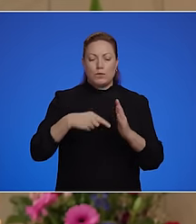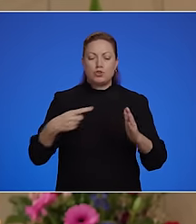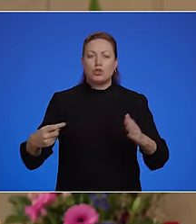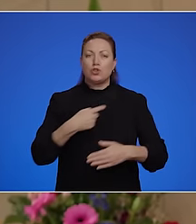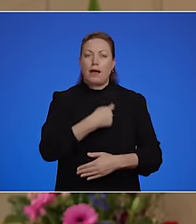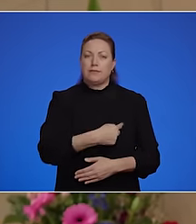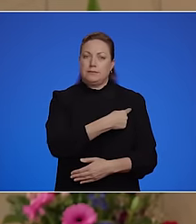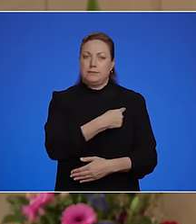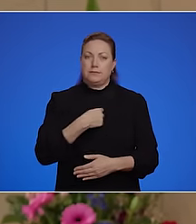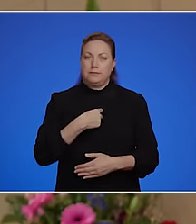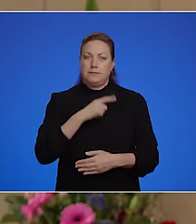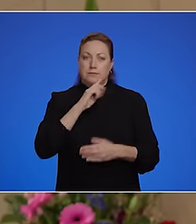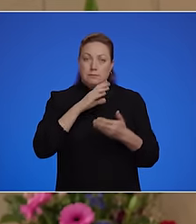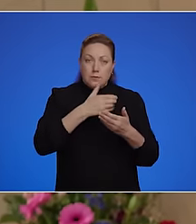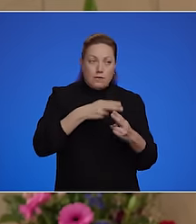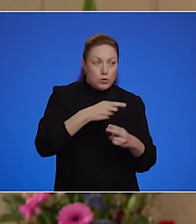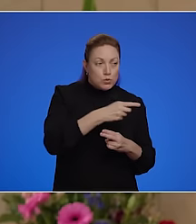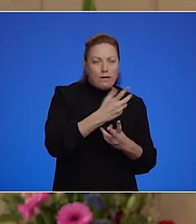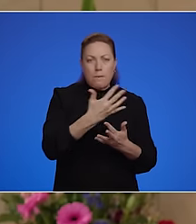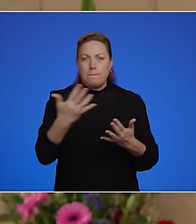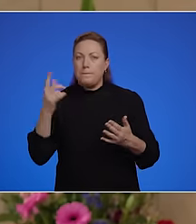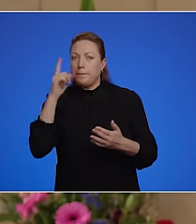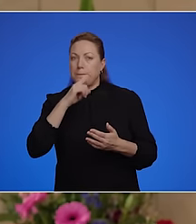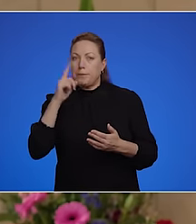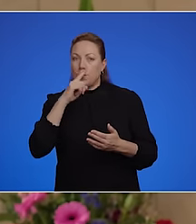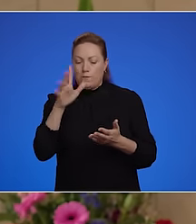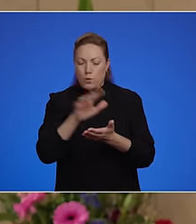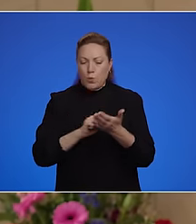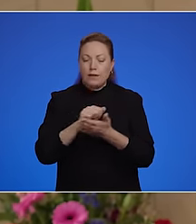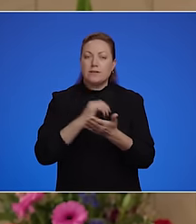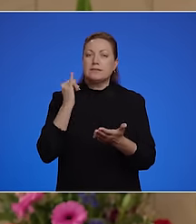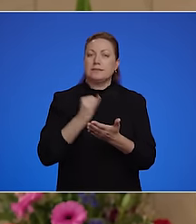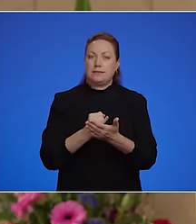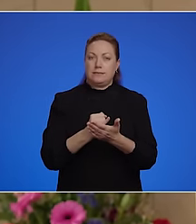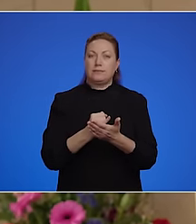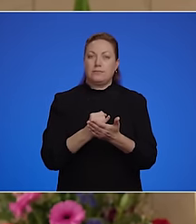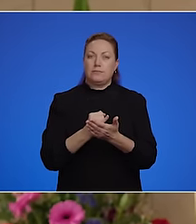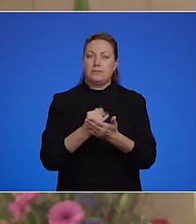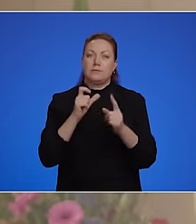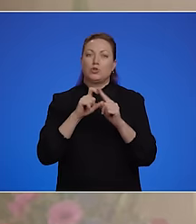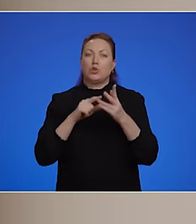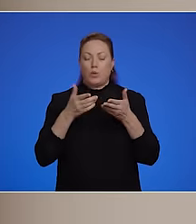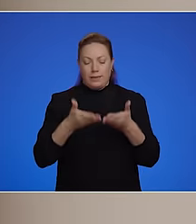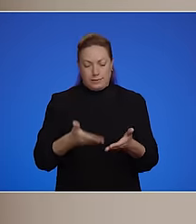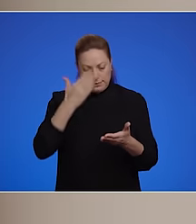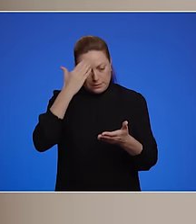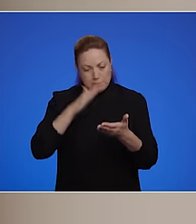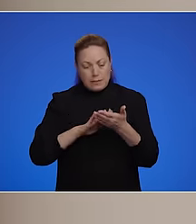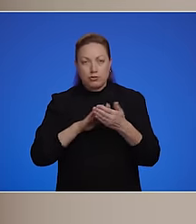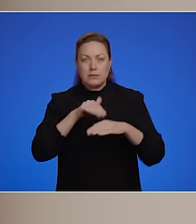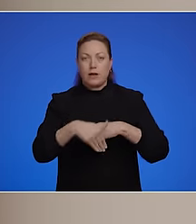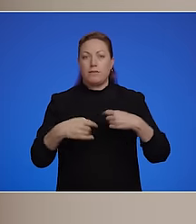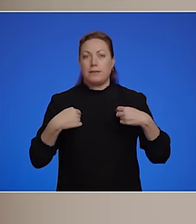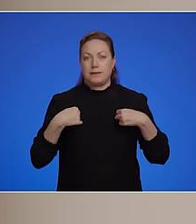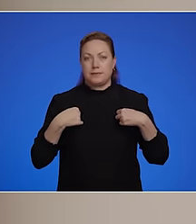new and eternal covenant, which will be poured out for you and for many for the forgiveness of sins. Do this